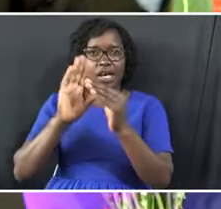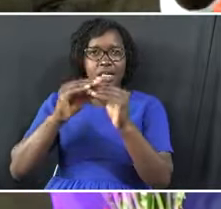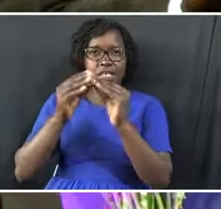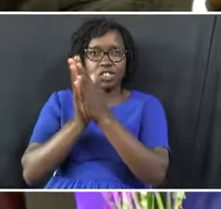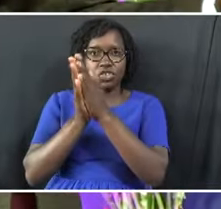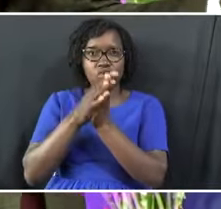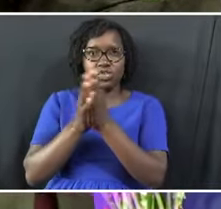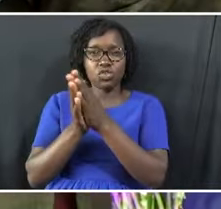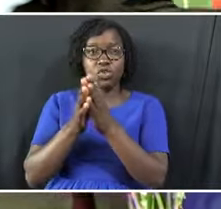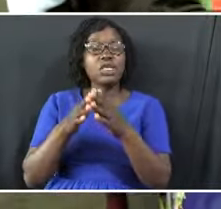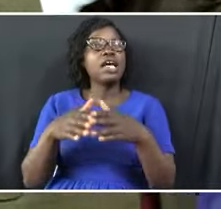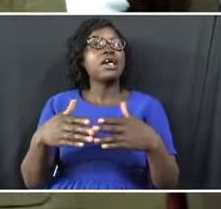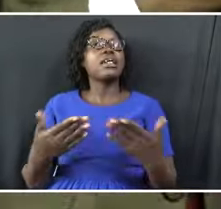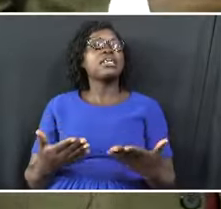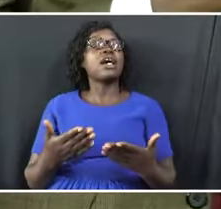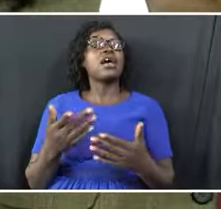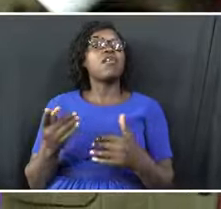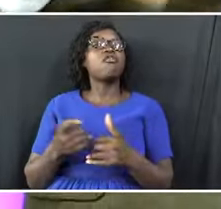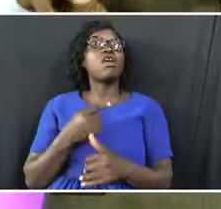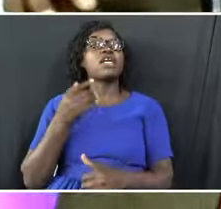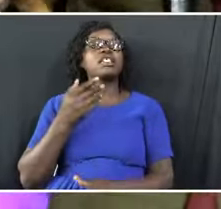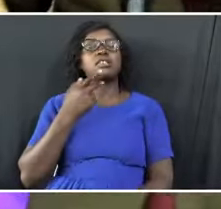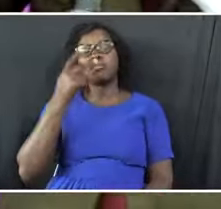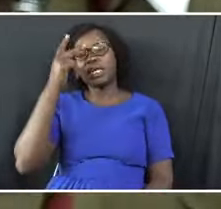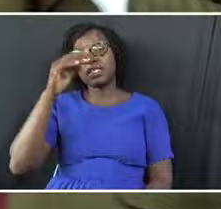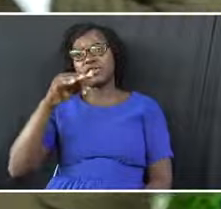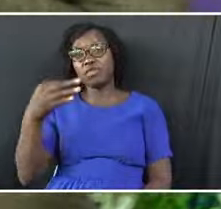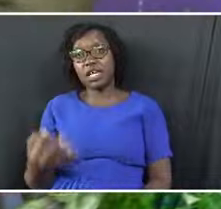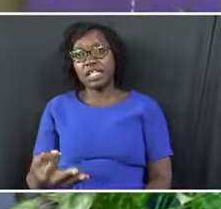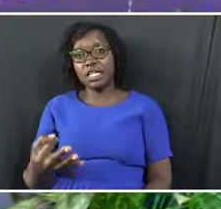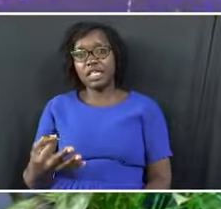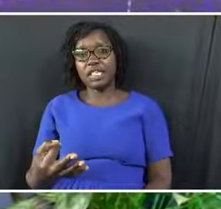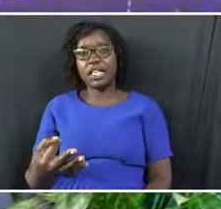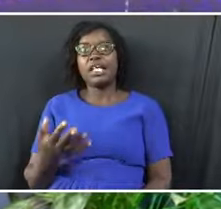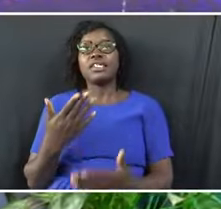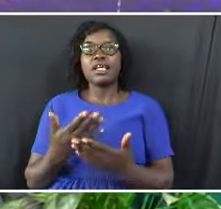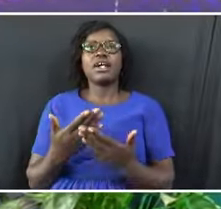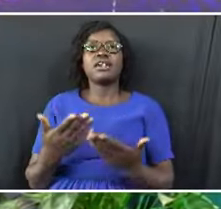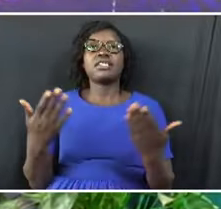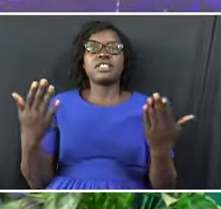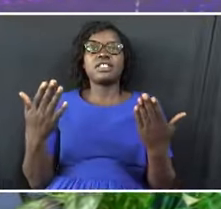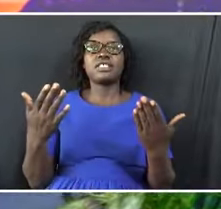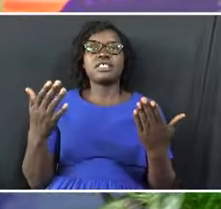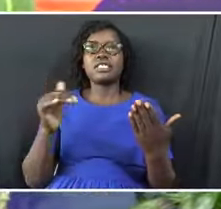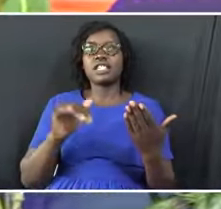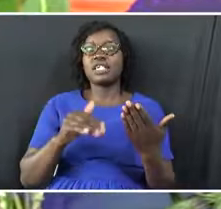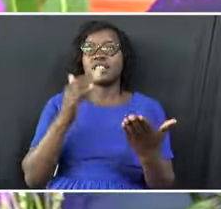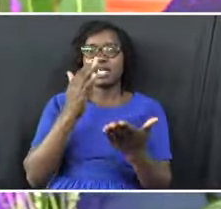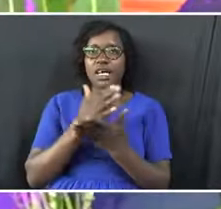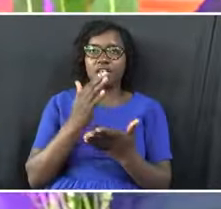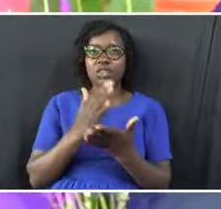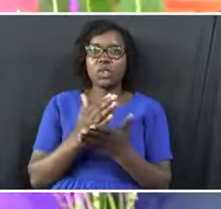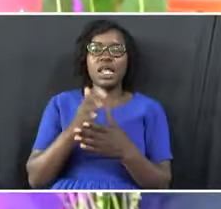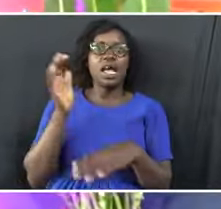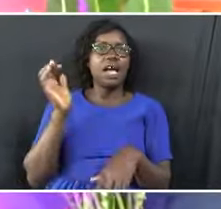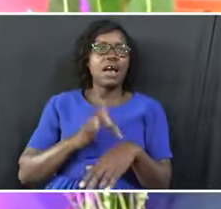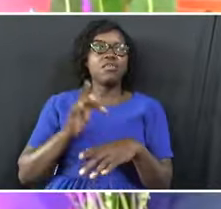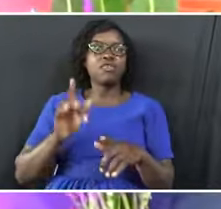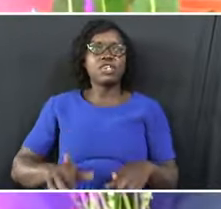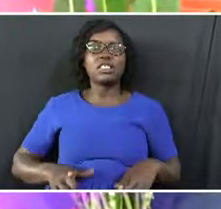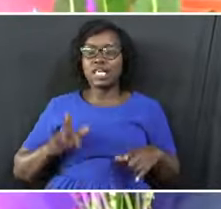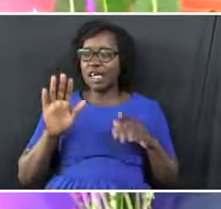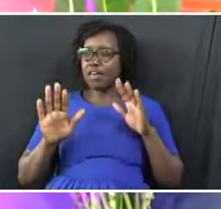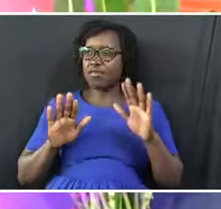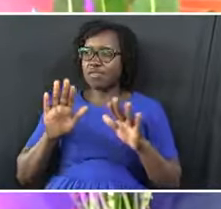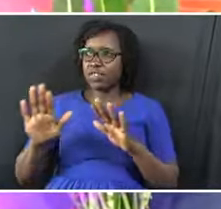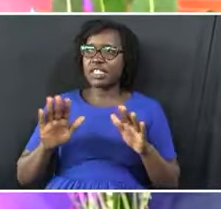and on how our first parents fell, there are things which actually affected their life